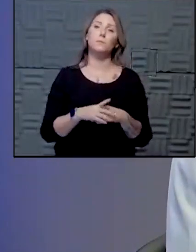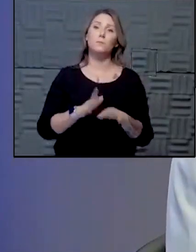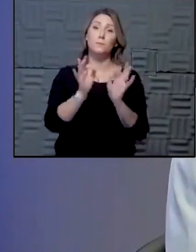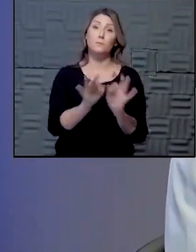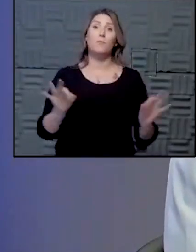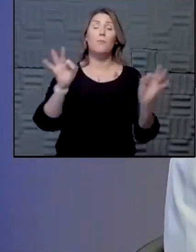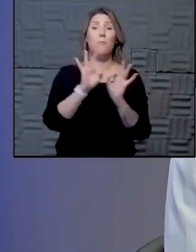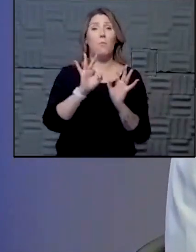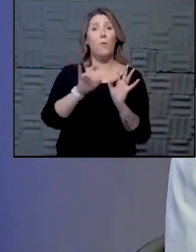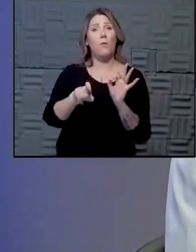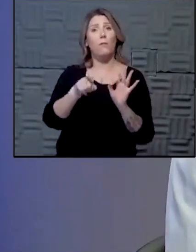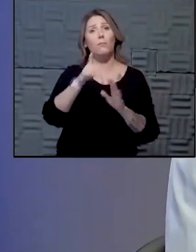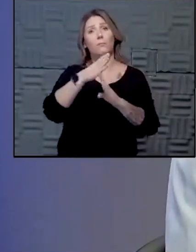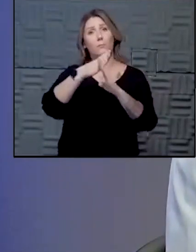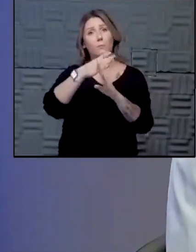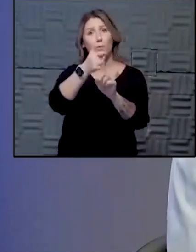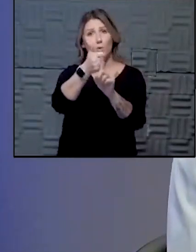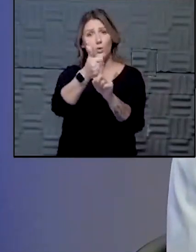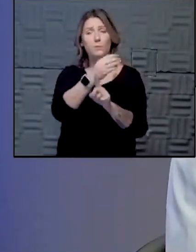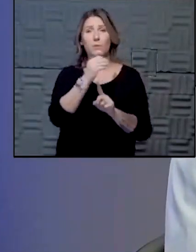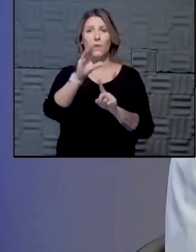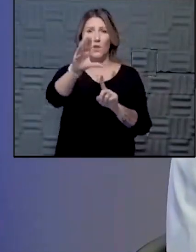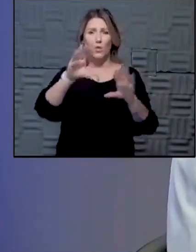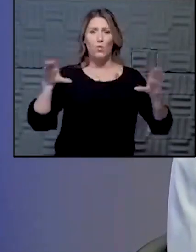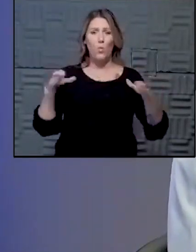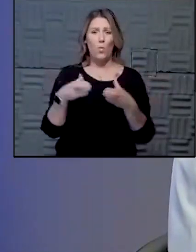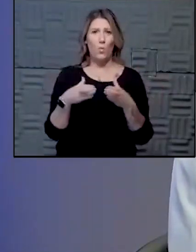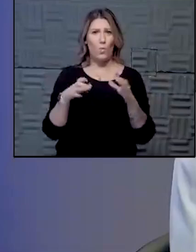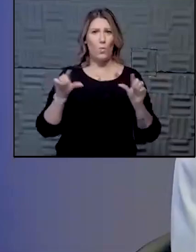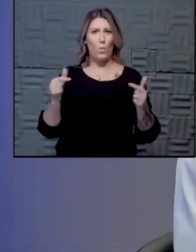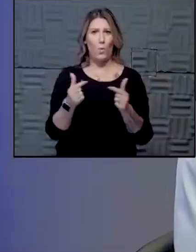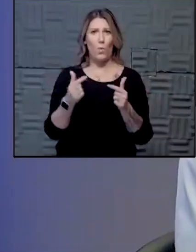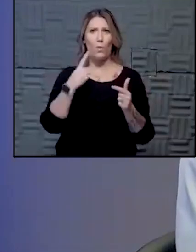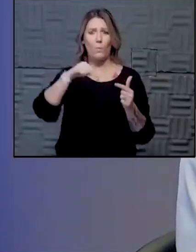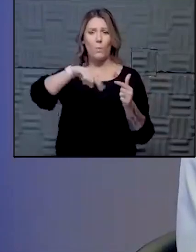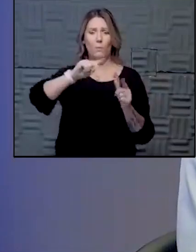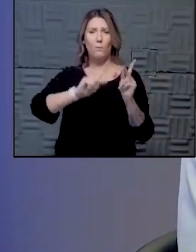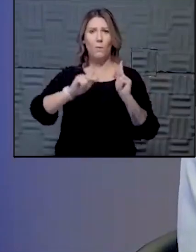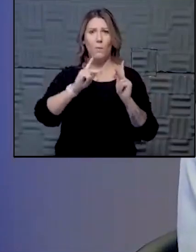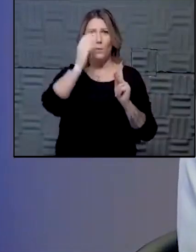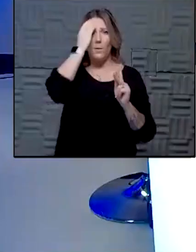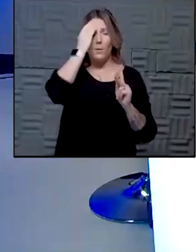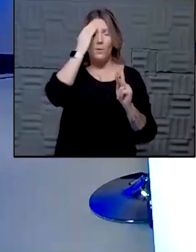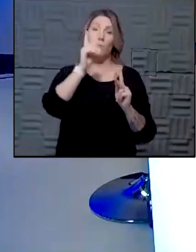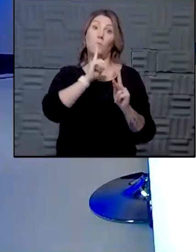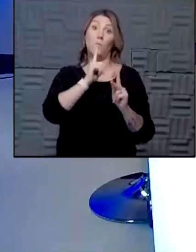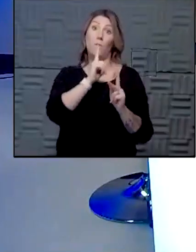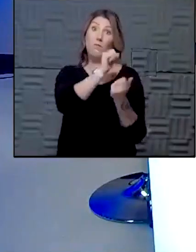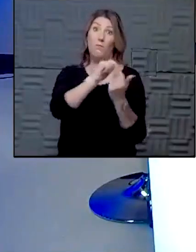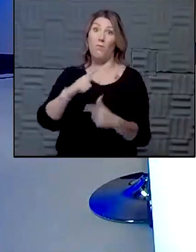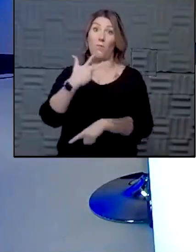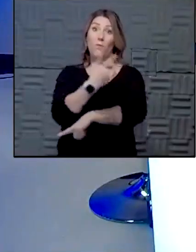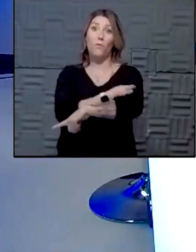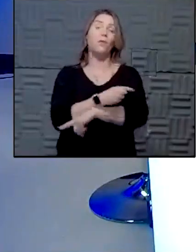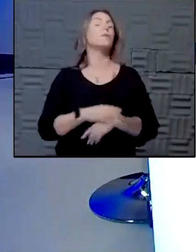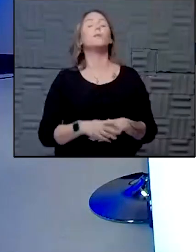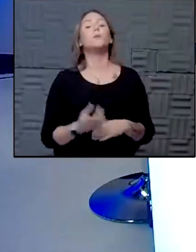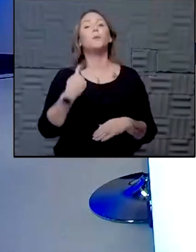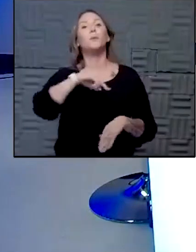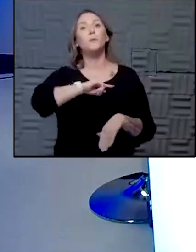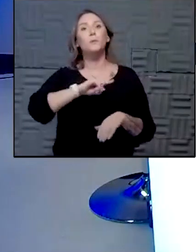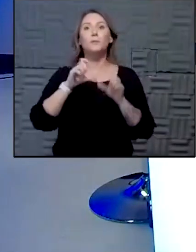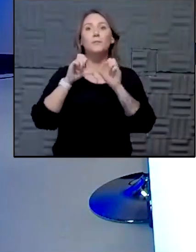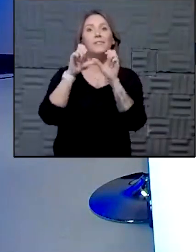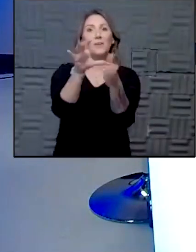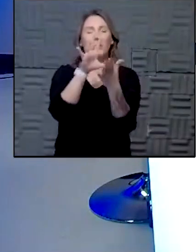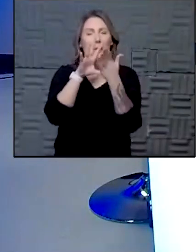of protect yourself and, like I said, your bubble, the people that you know, and really get everyone vaccinated. You know, we continue to build this airplane while we fly it,